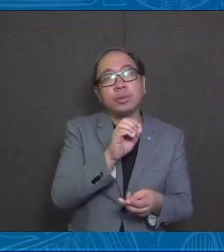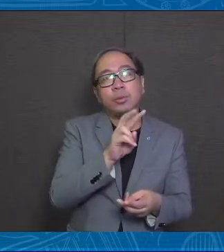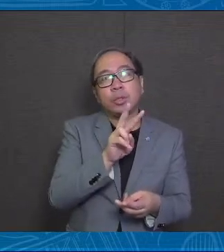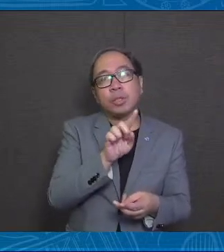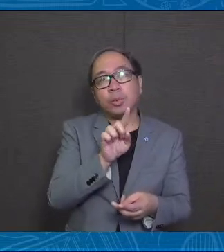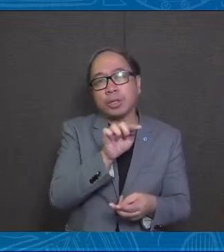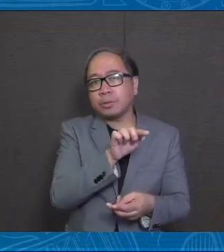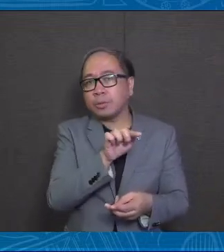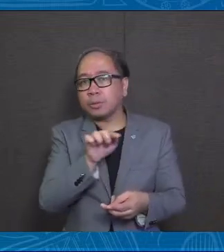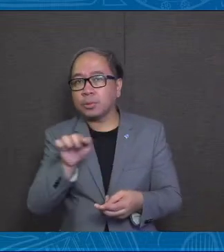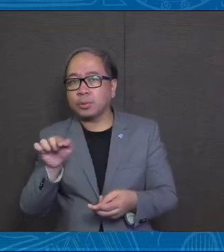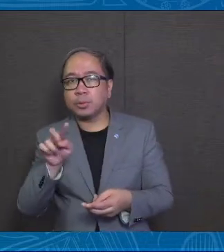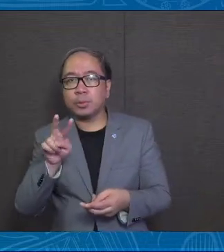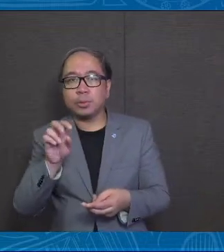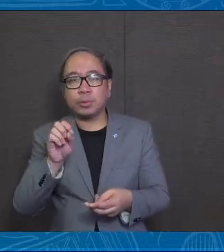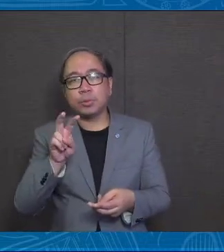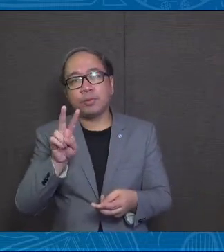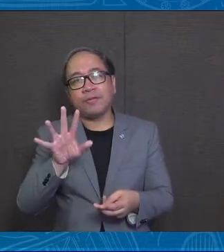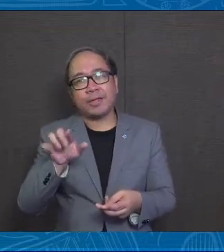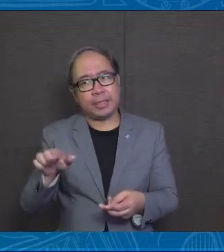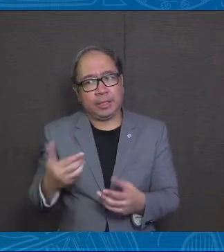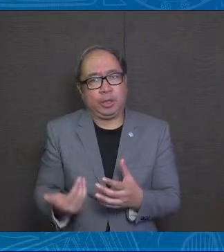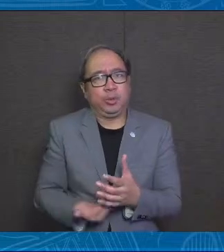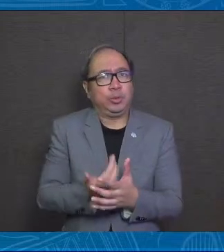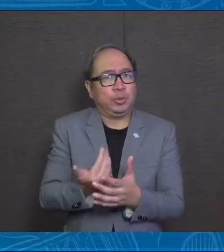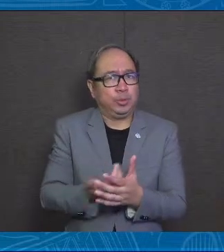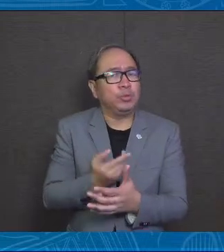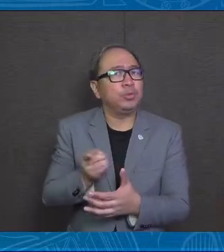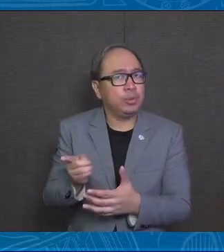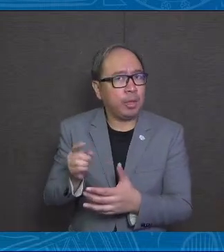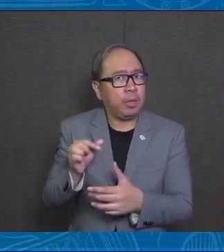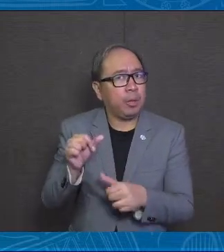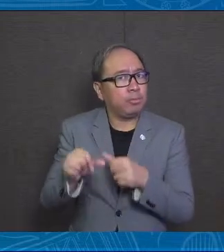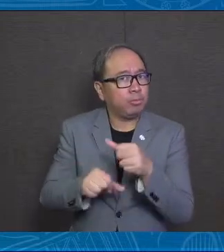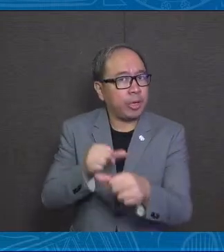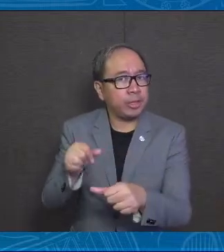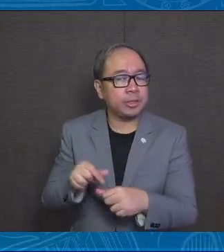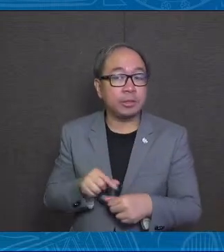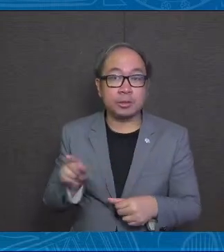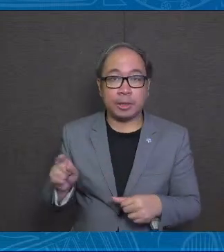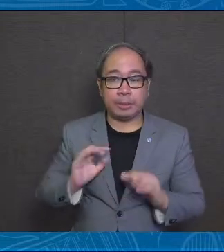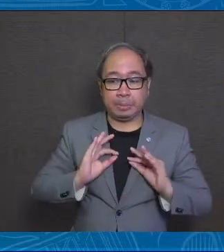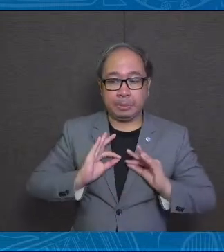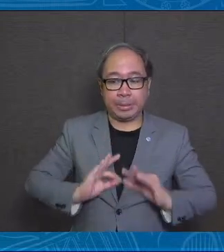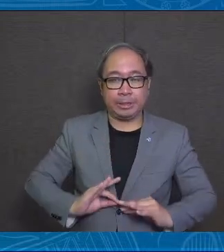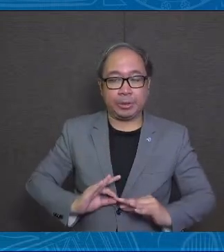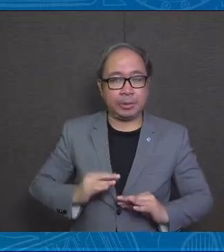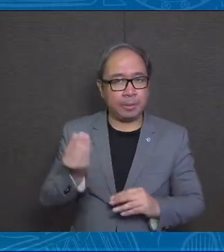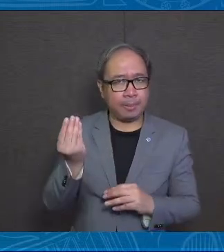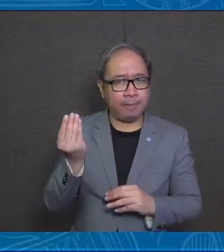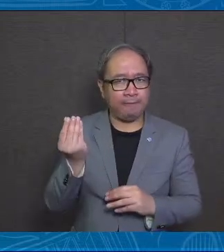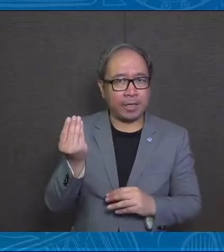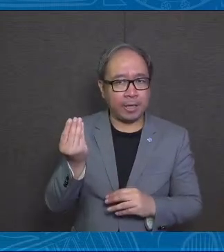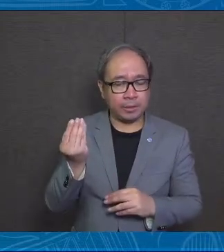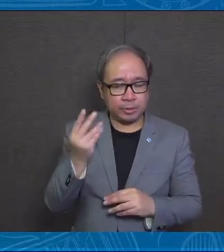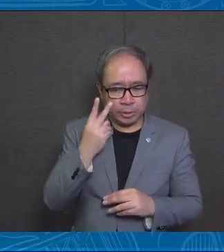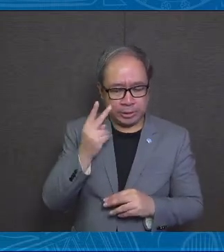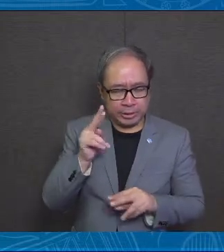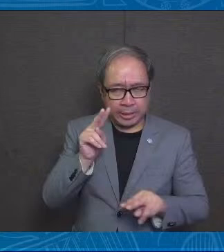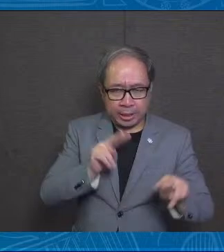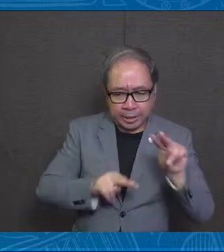25. So it's a new practice. This allows the Ministry of Finance to assess different